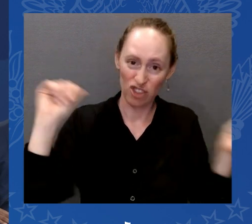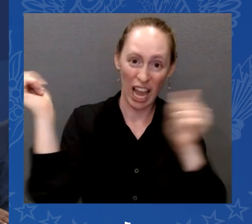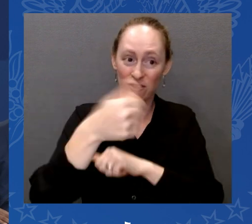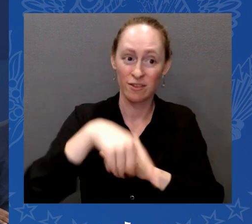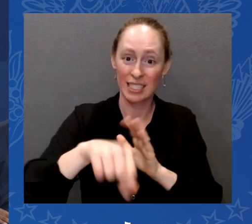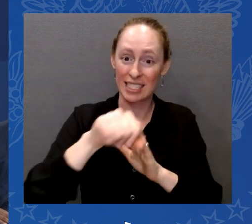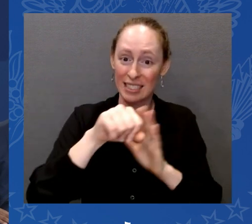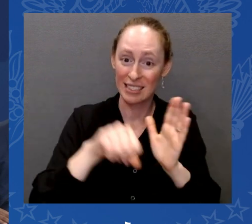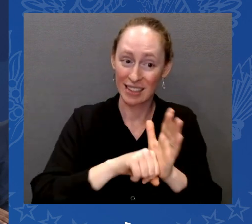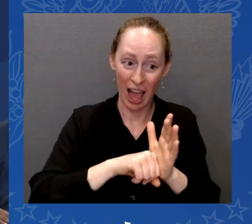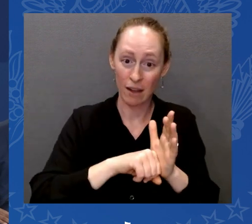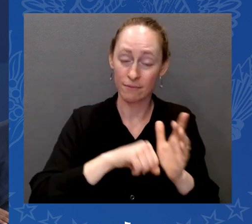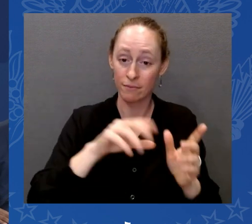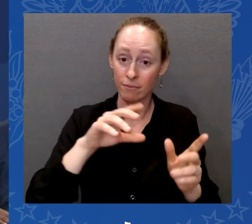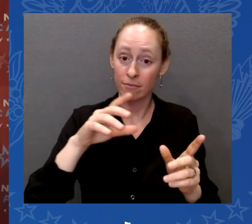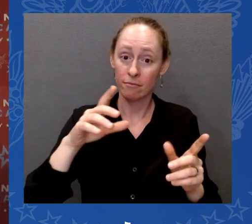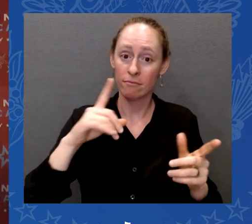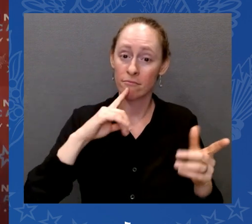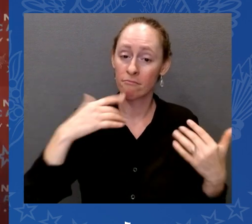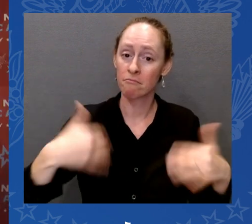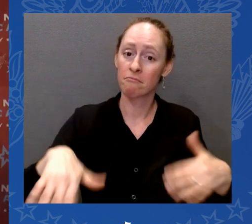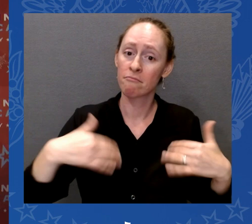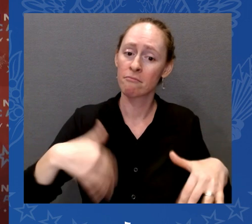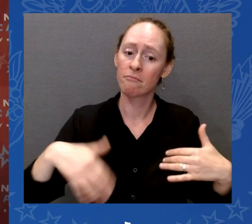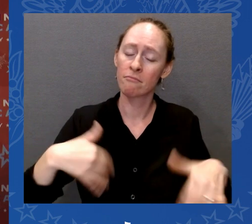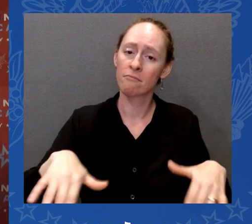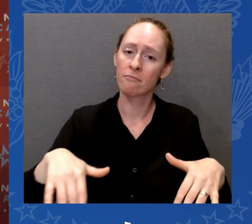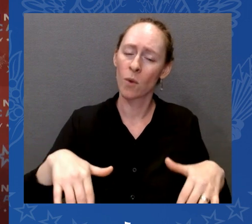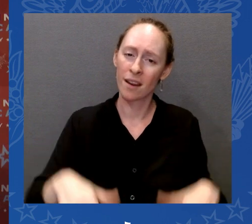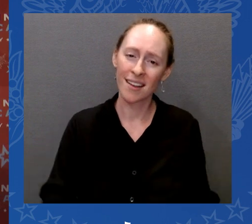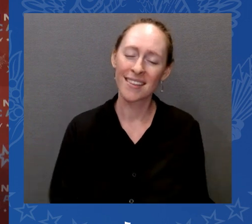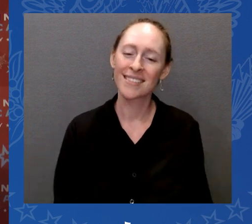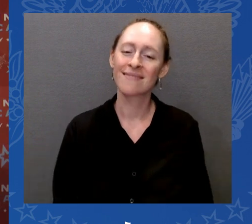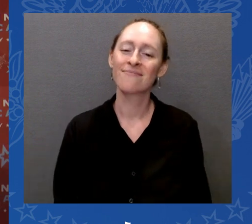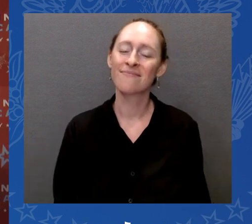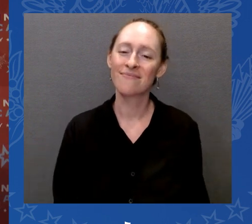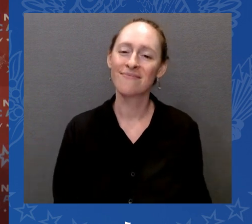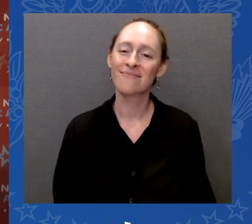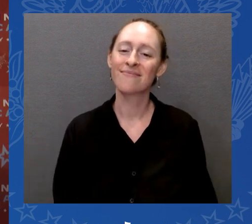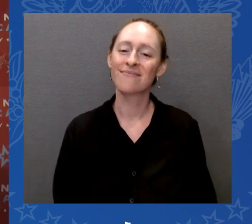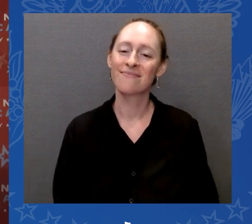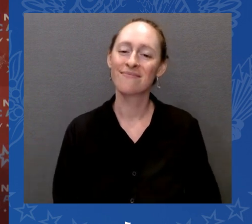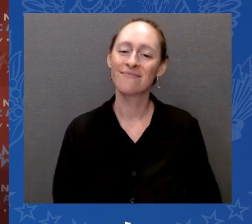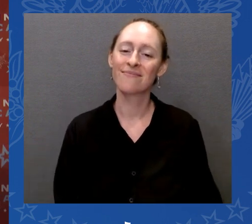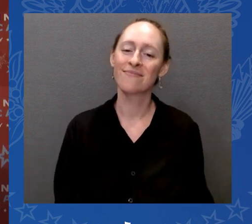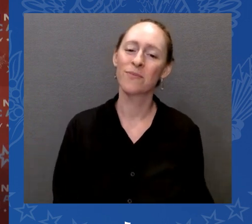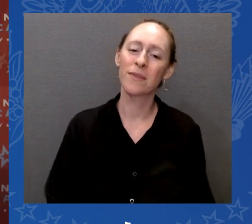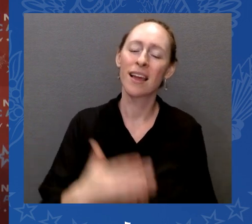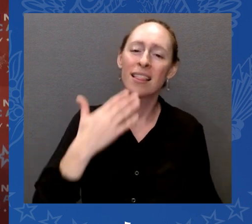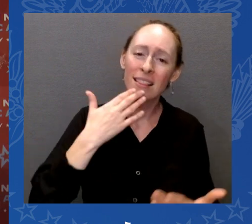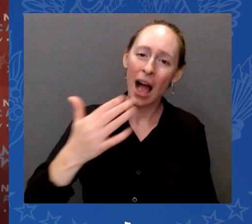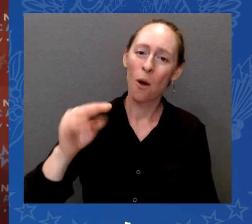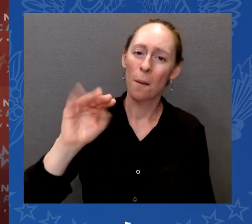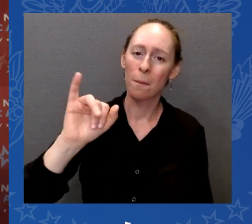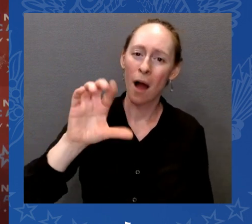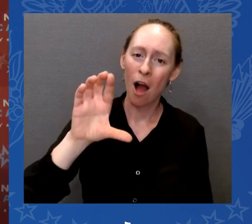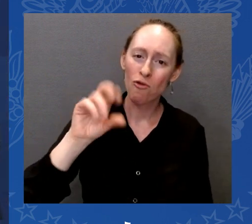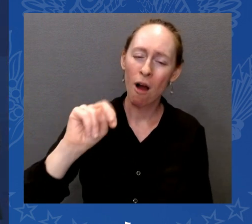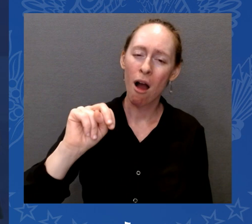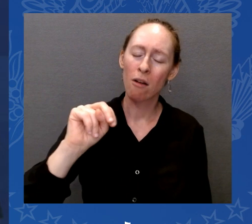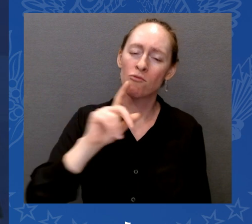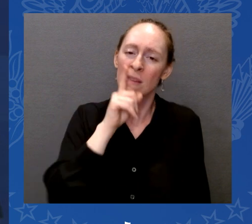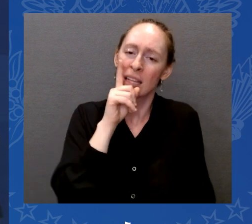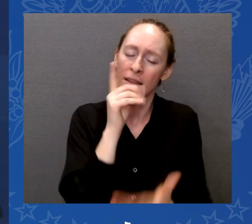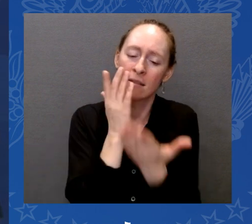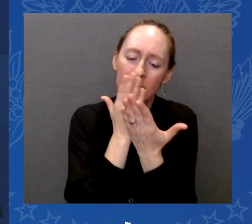all your partners at Micron, everybody from Micron, we love you. We're so grateful you're here. You've been extraordinary.